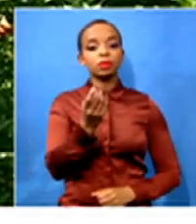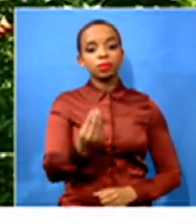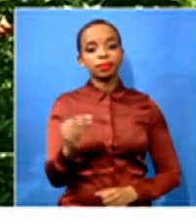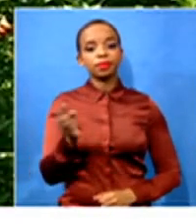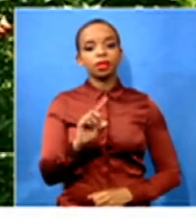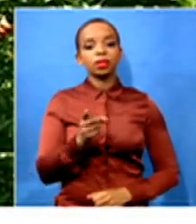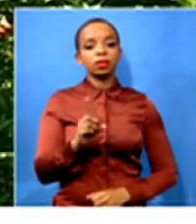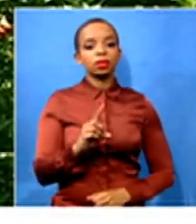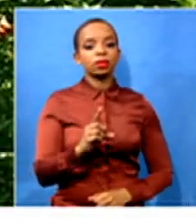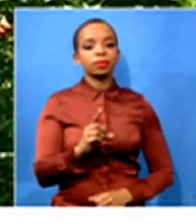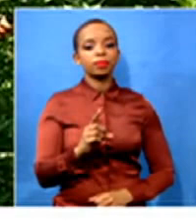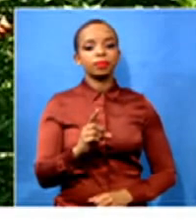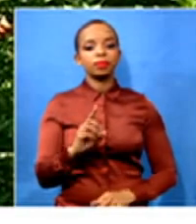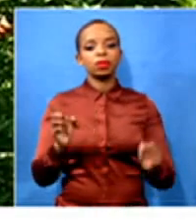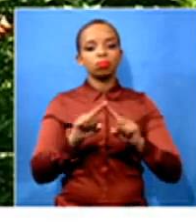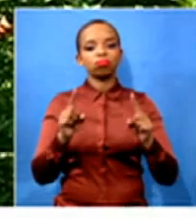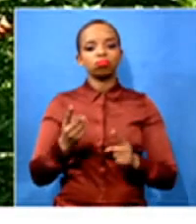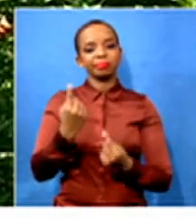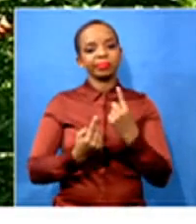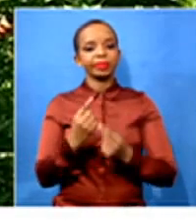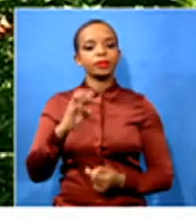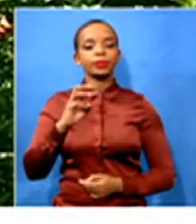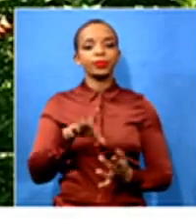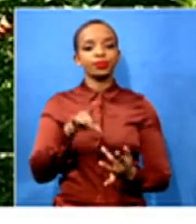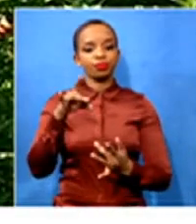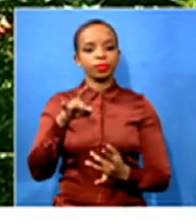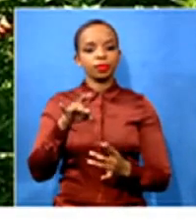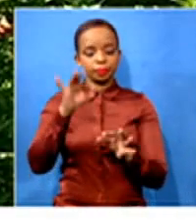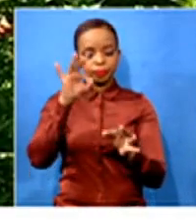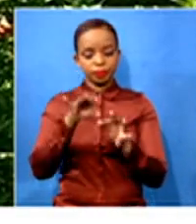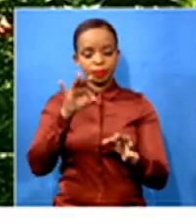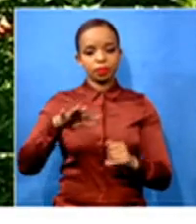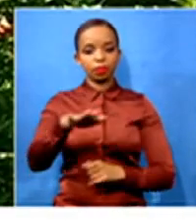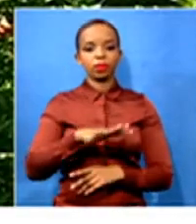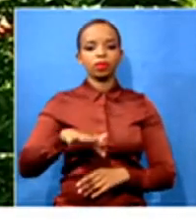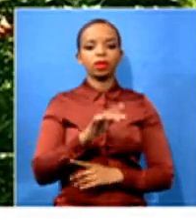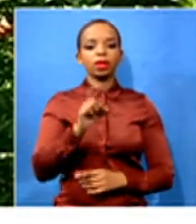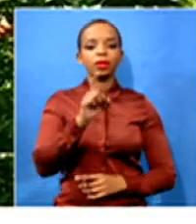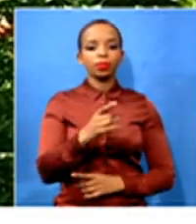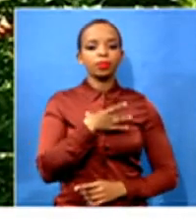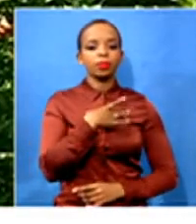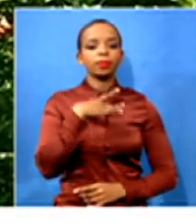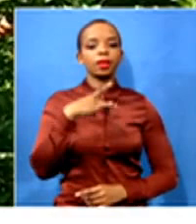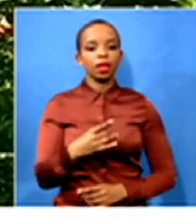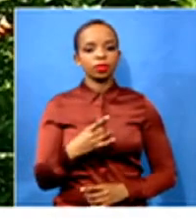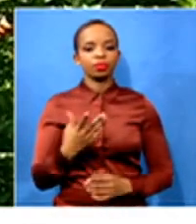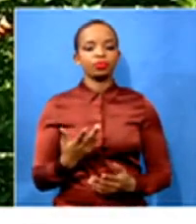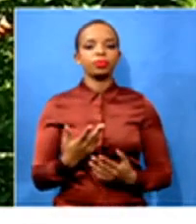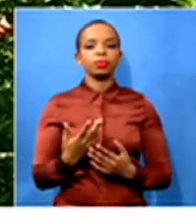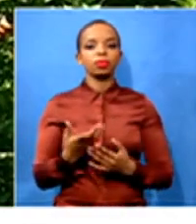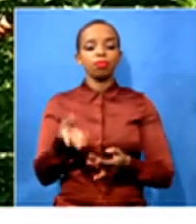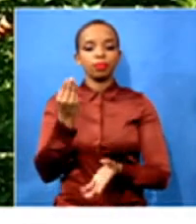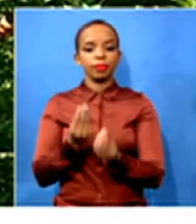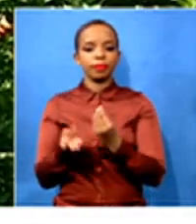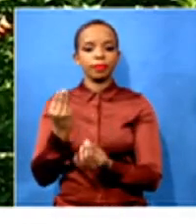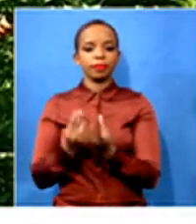or that to choose certain areas that you would want to irrigate and try and get a crop from them, and the rest